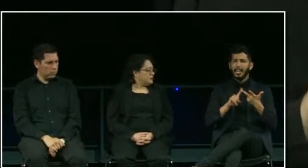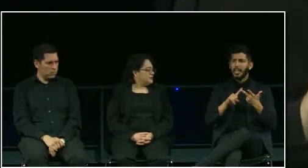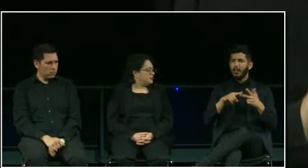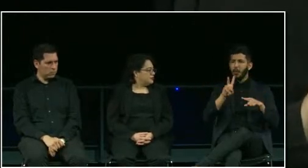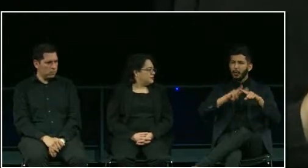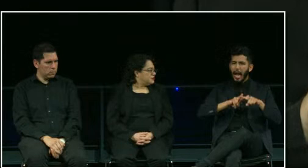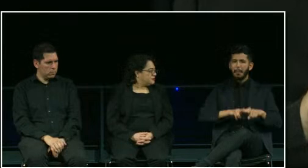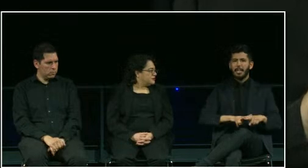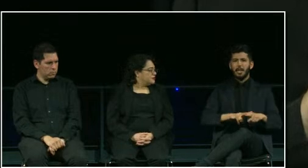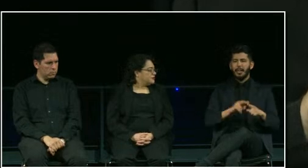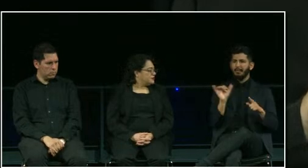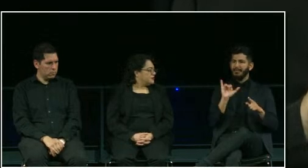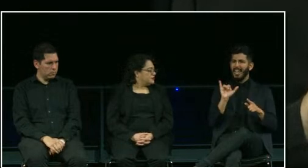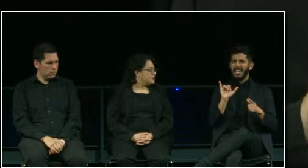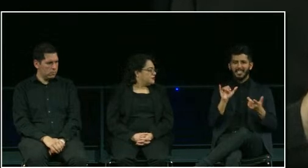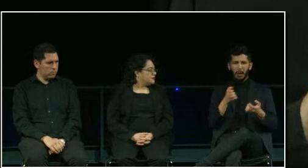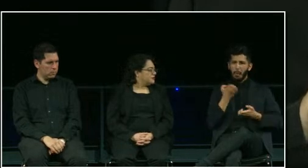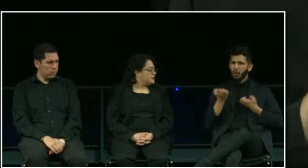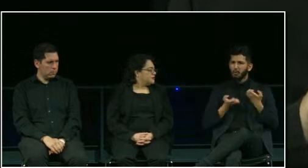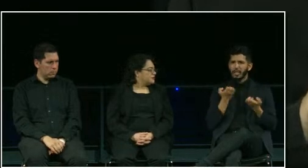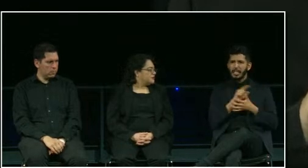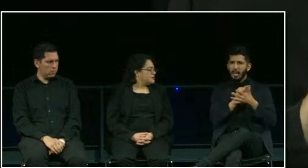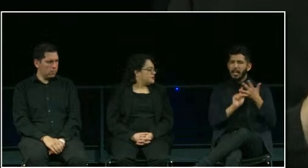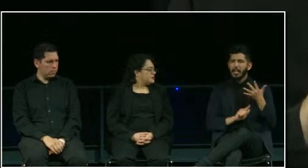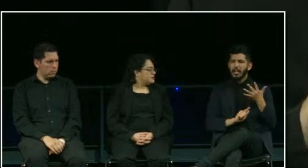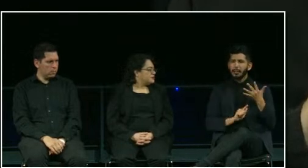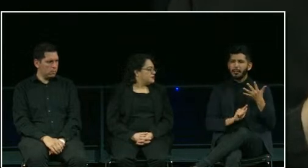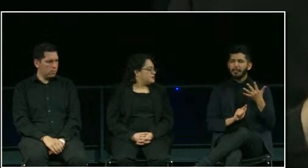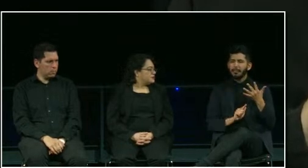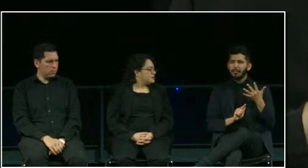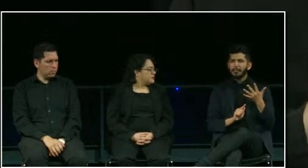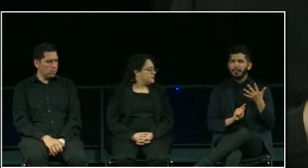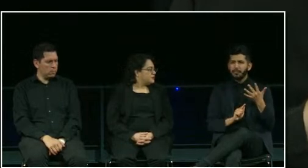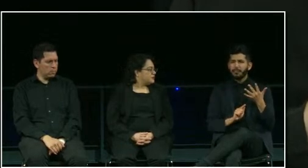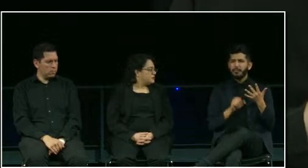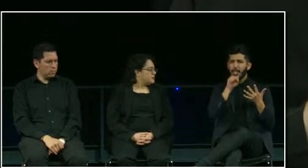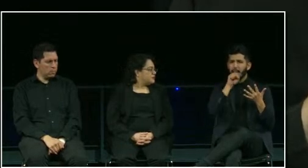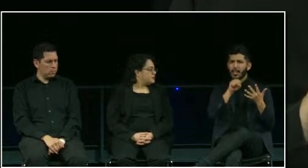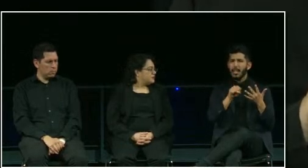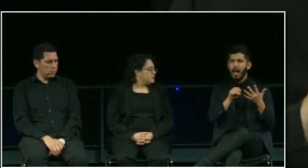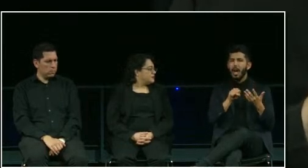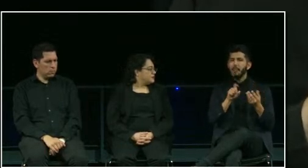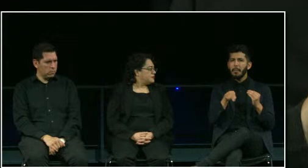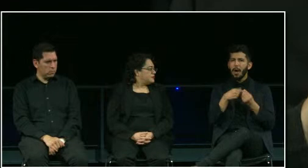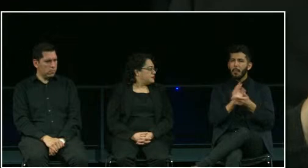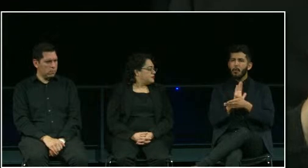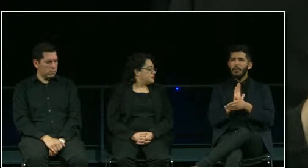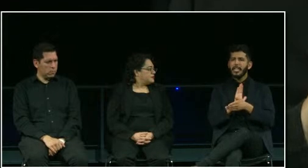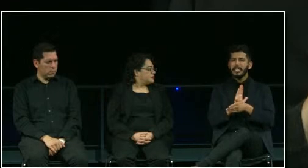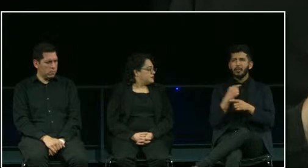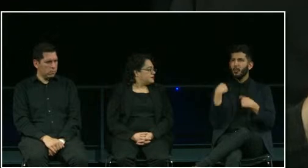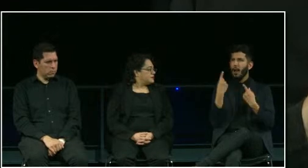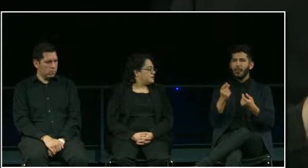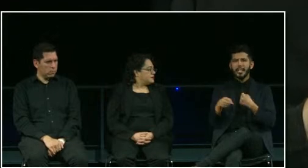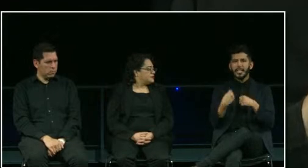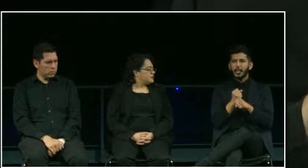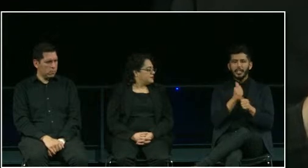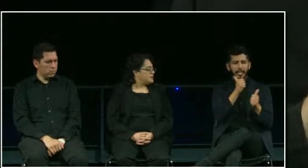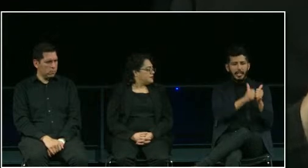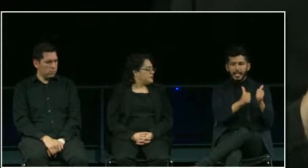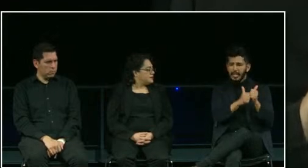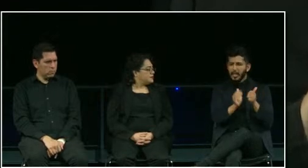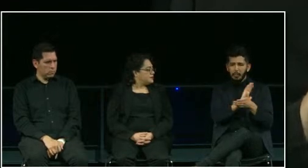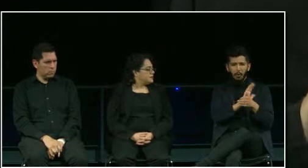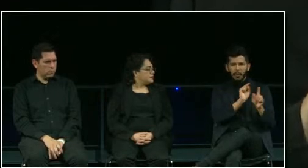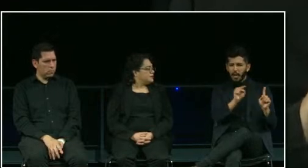almost emoji things. And what I love about the movies that are selected this year is each of them explores